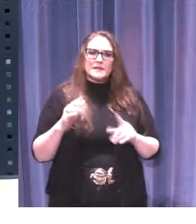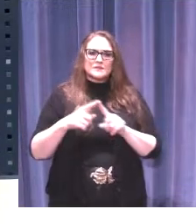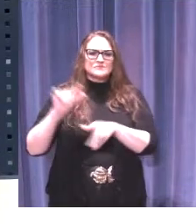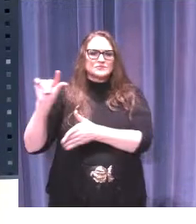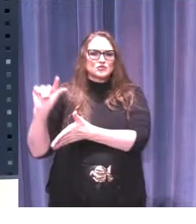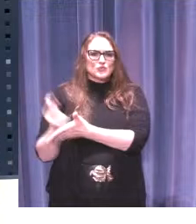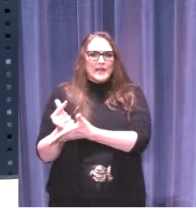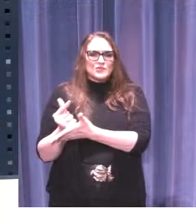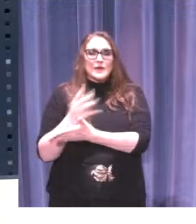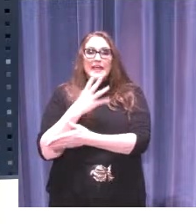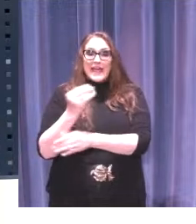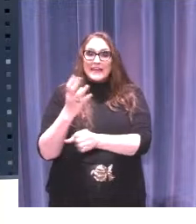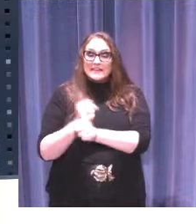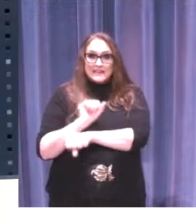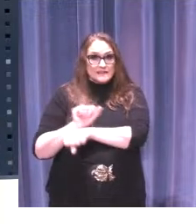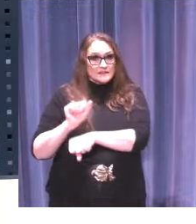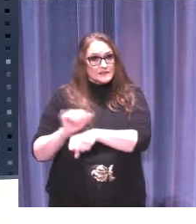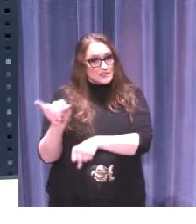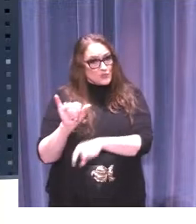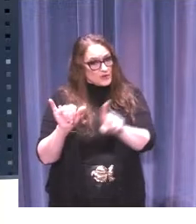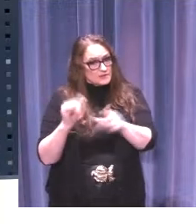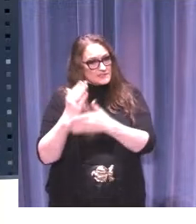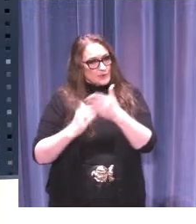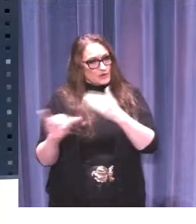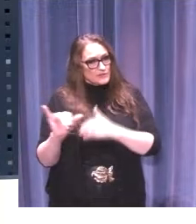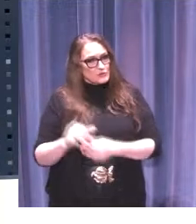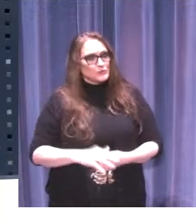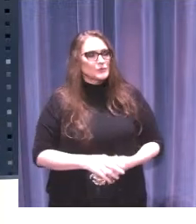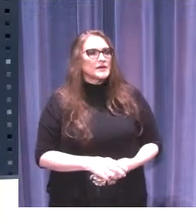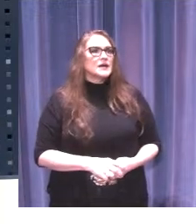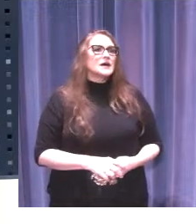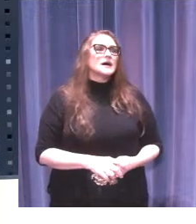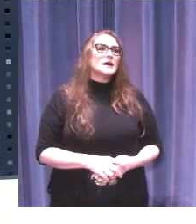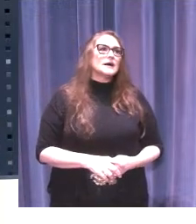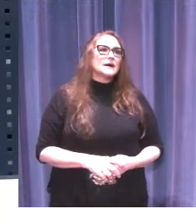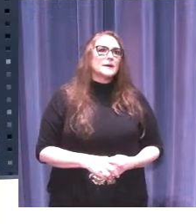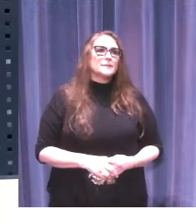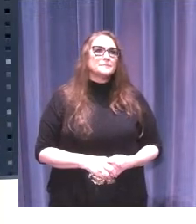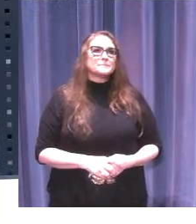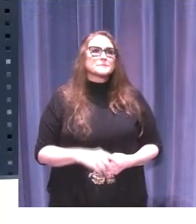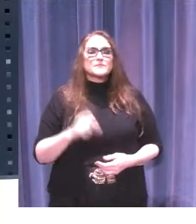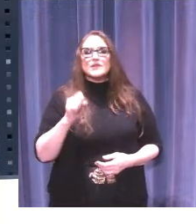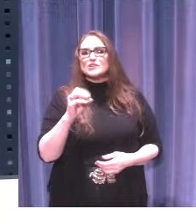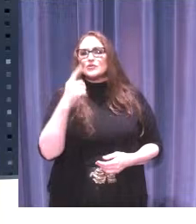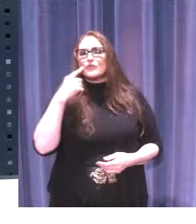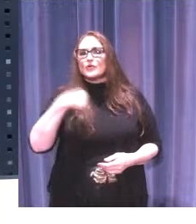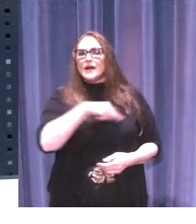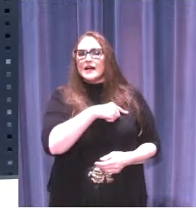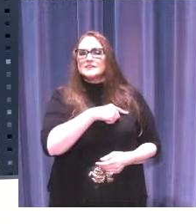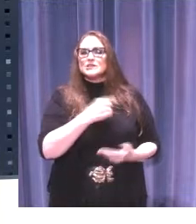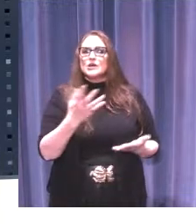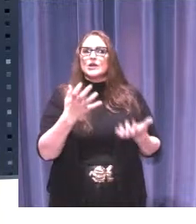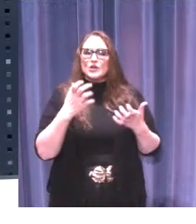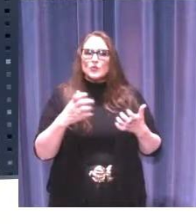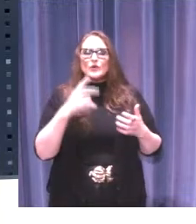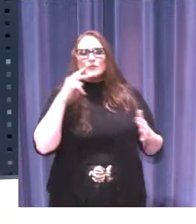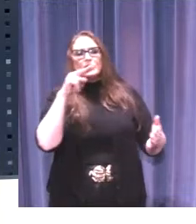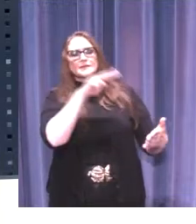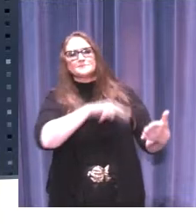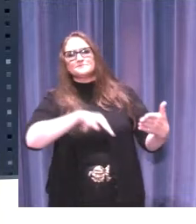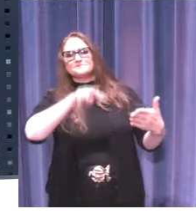graduating and getting employed as well. That's a part of that too. And so, for us, we want to take a look